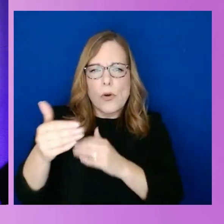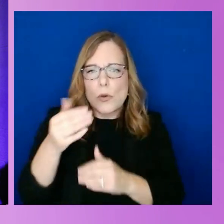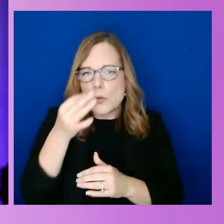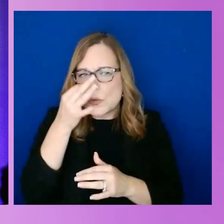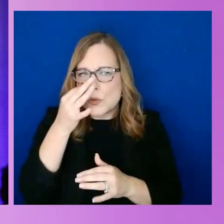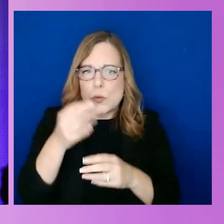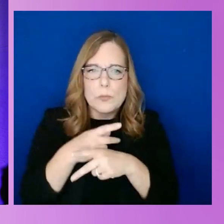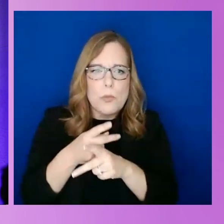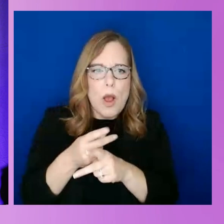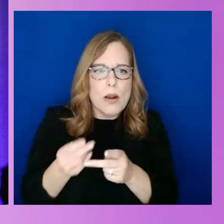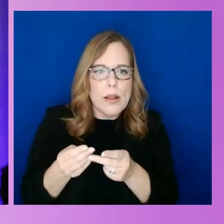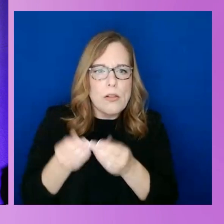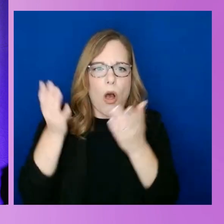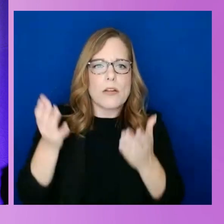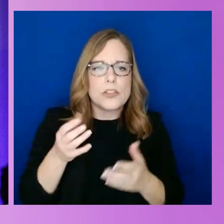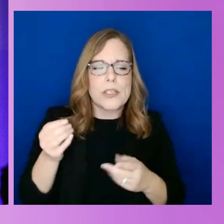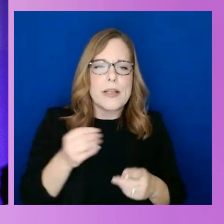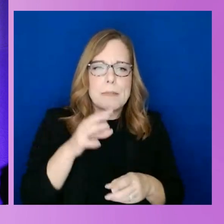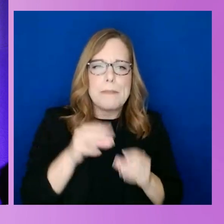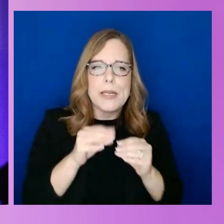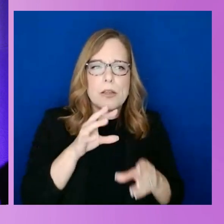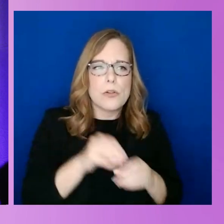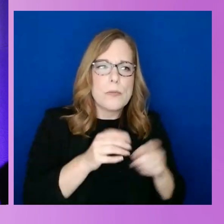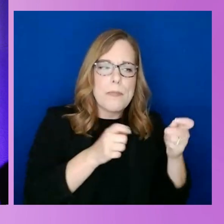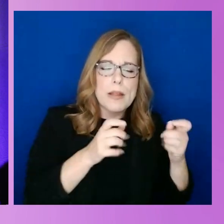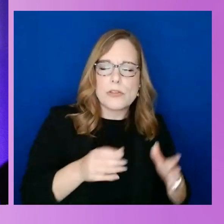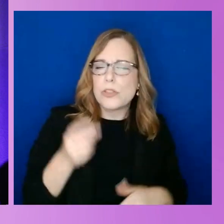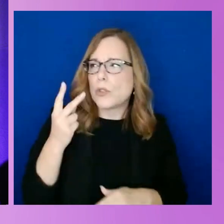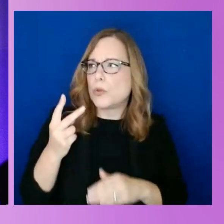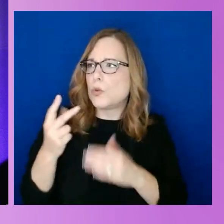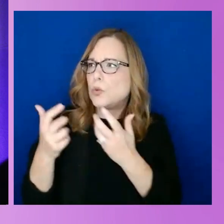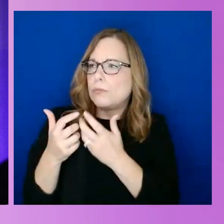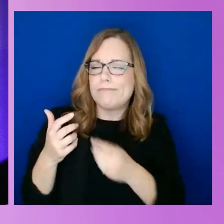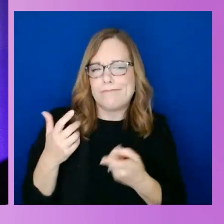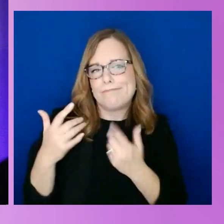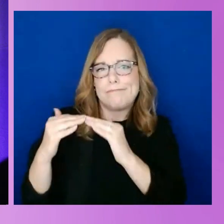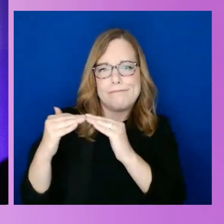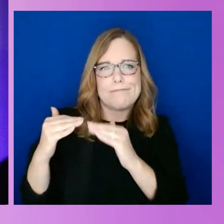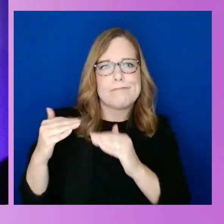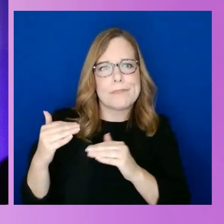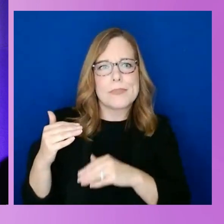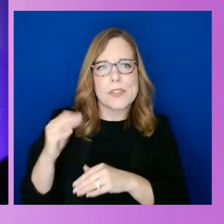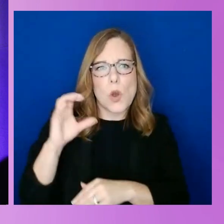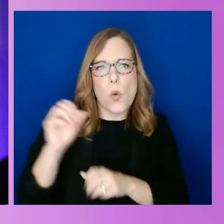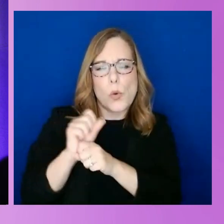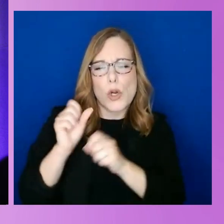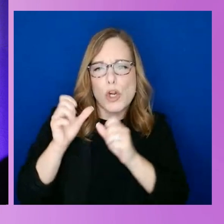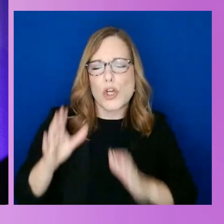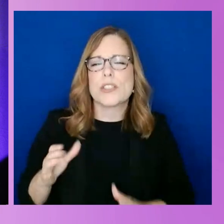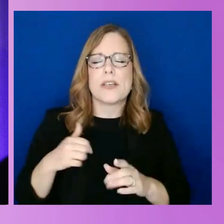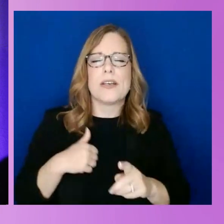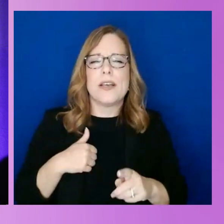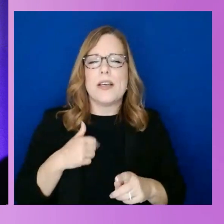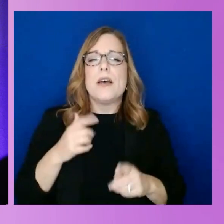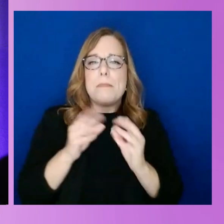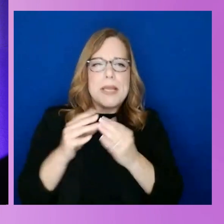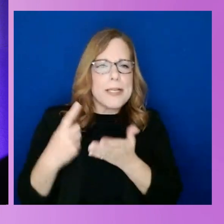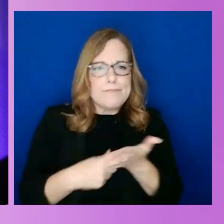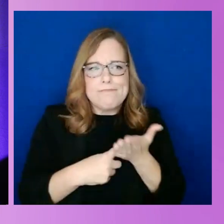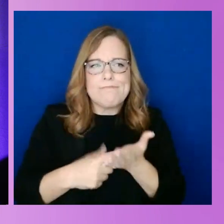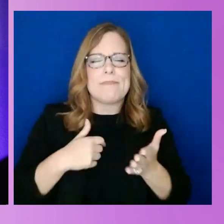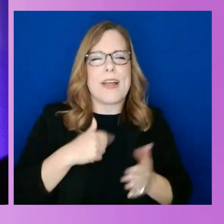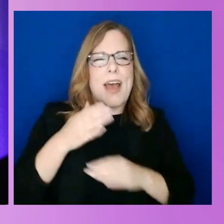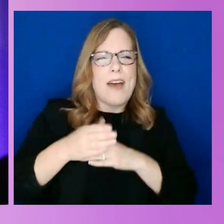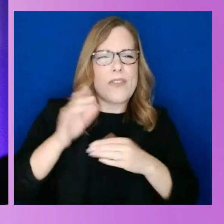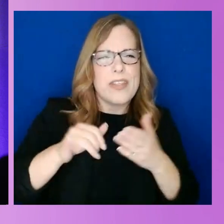of my teammates. After the meeting, I felt a little uncertain about how well my ideas came across, if